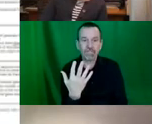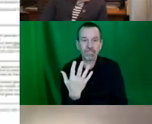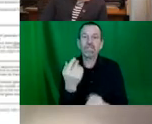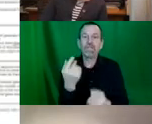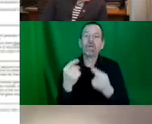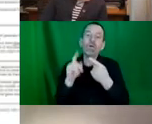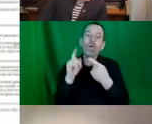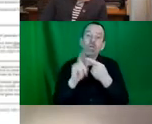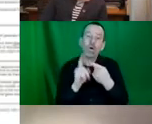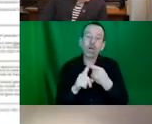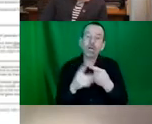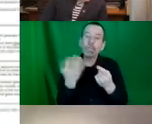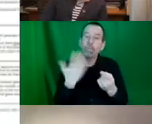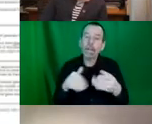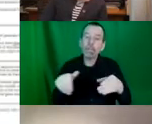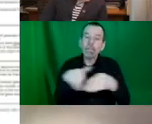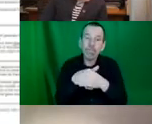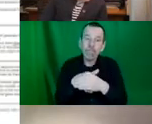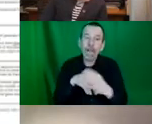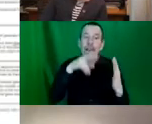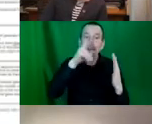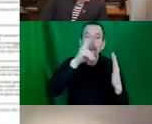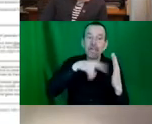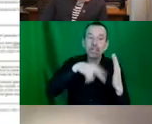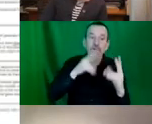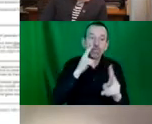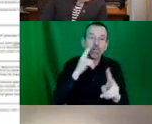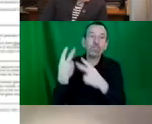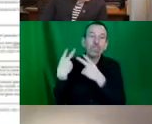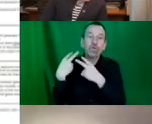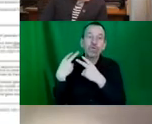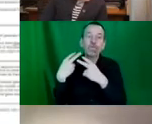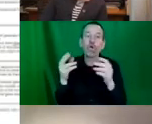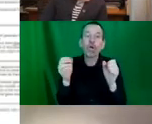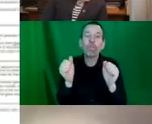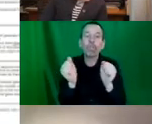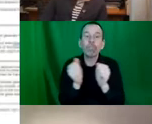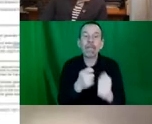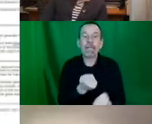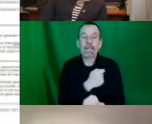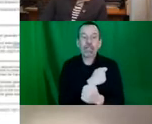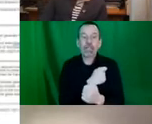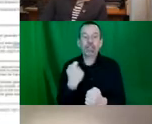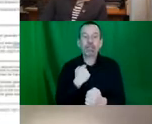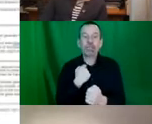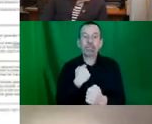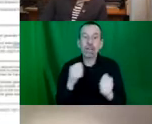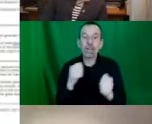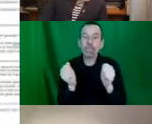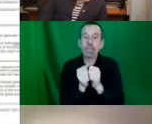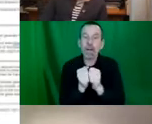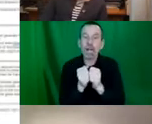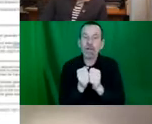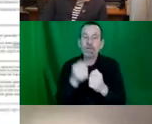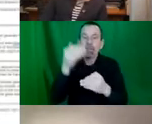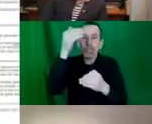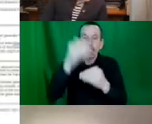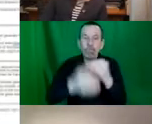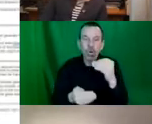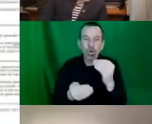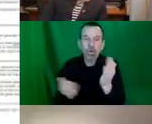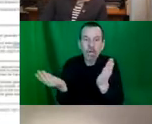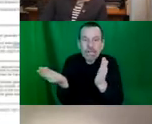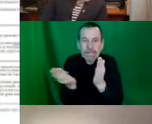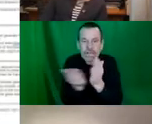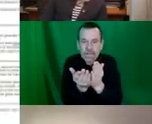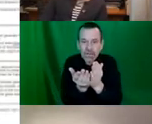I was part of the literature review subgroups for the papyrus and bordery attachment treatment reviews. In addition to this for bordery attachment, I collated